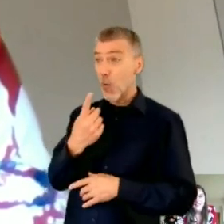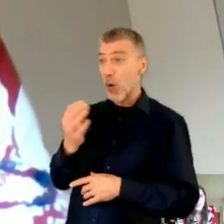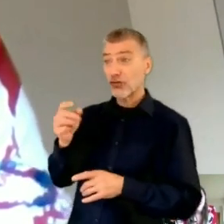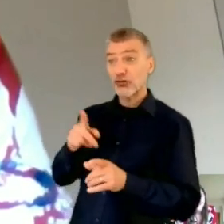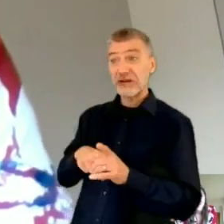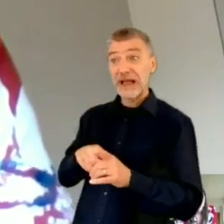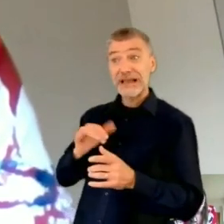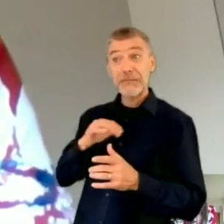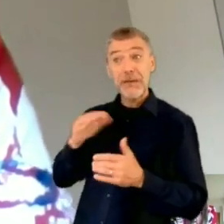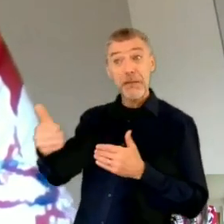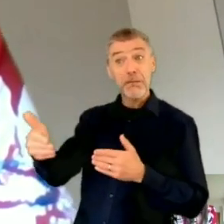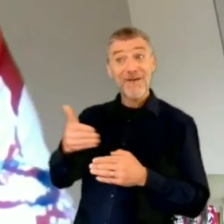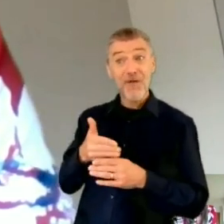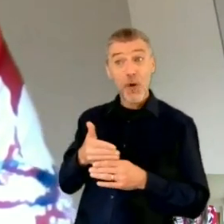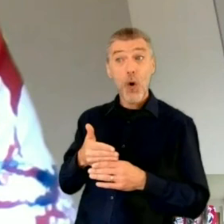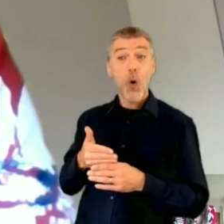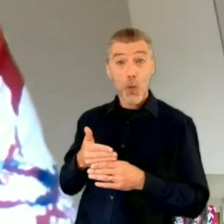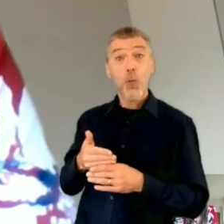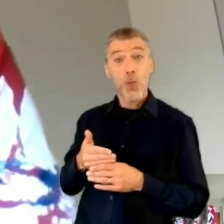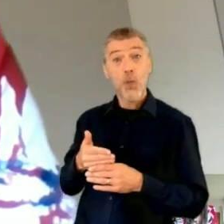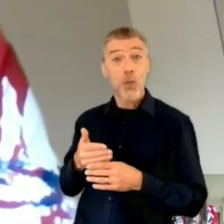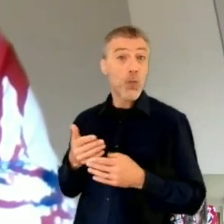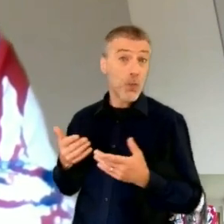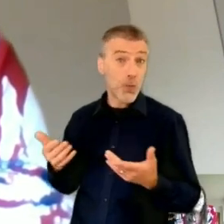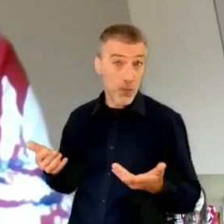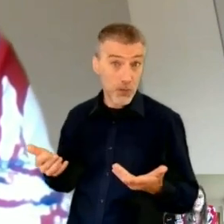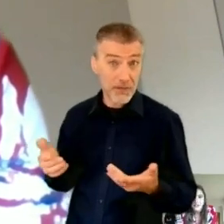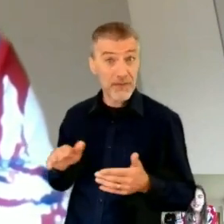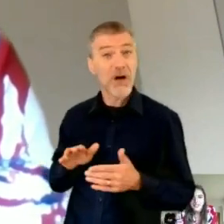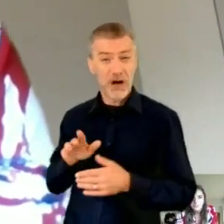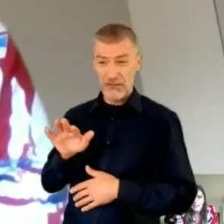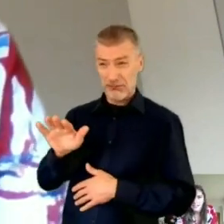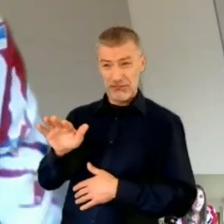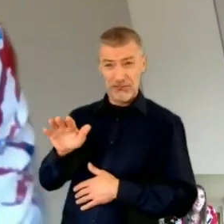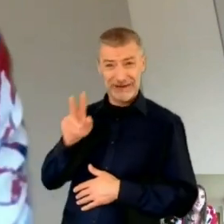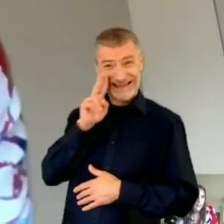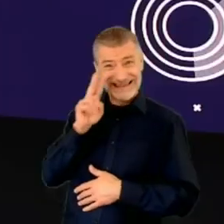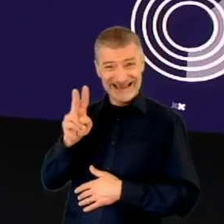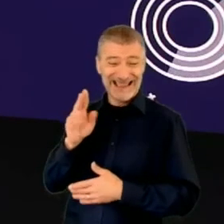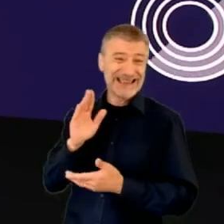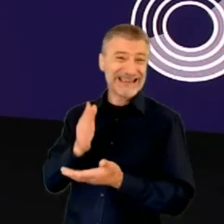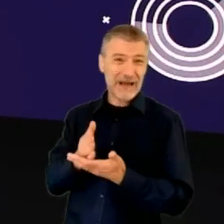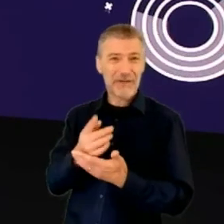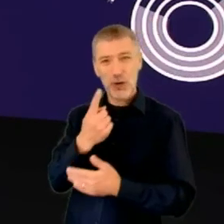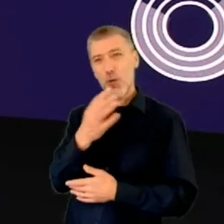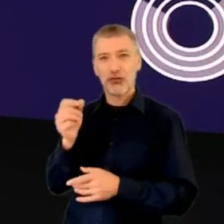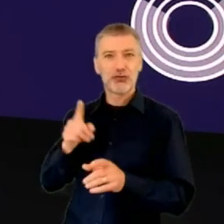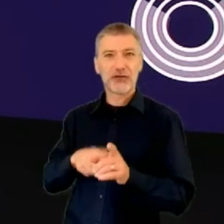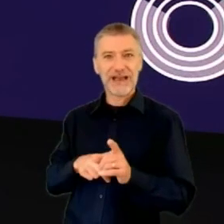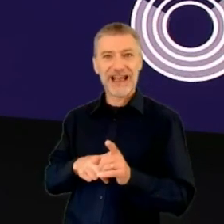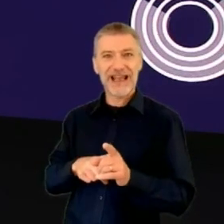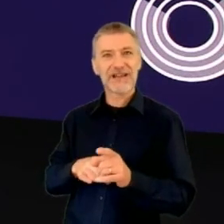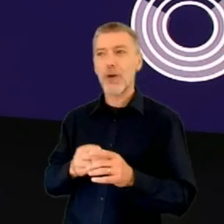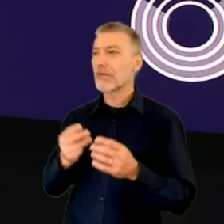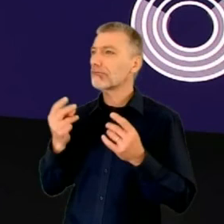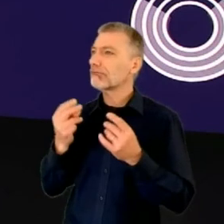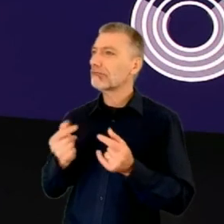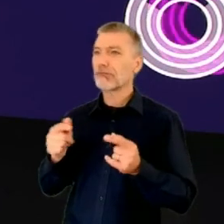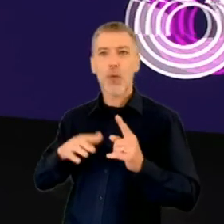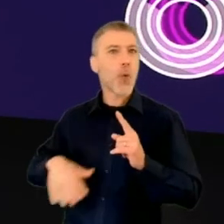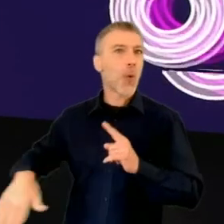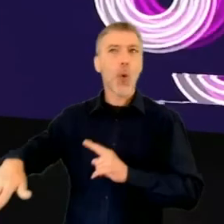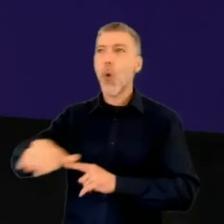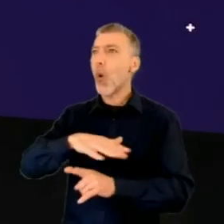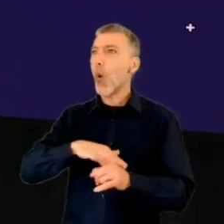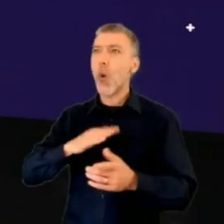can see kind of that future existing in 100 years, when it's kind of that full scale, everyone's on these amazing